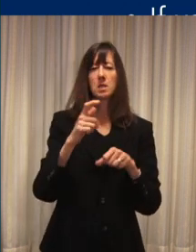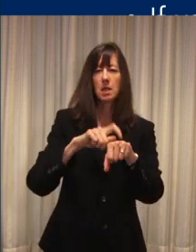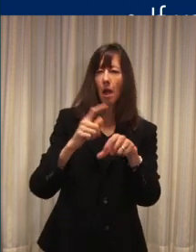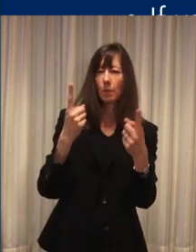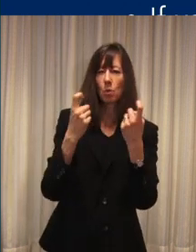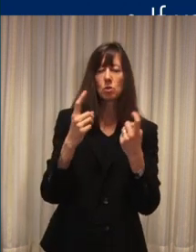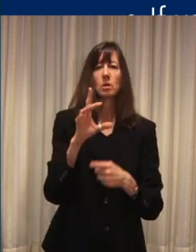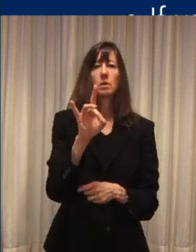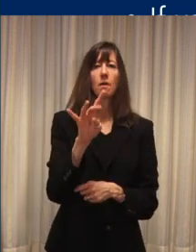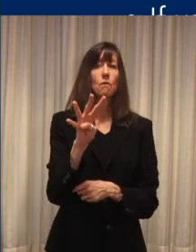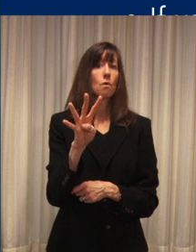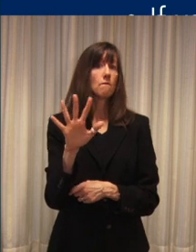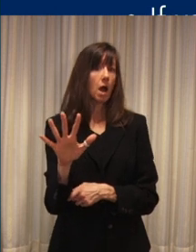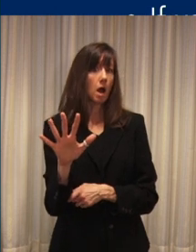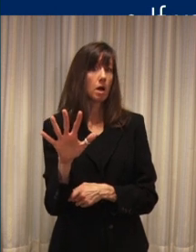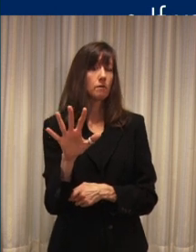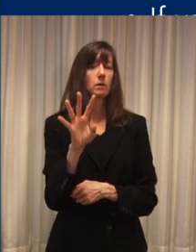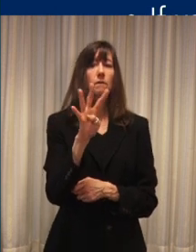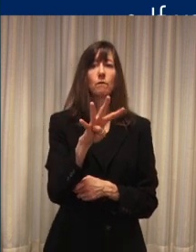that's